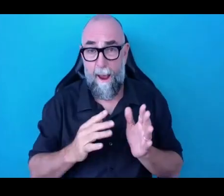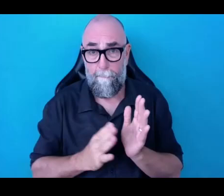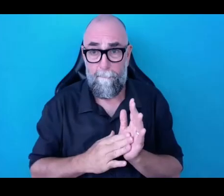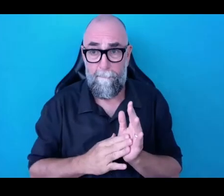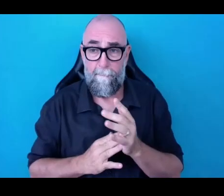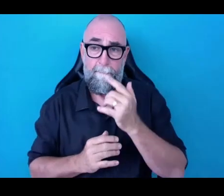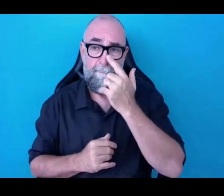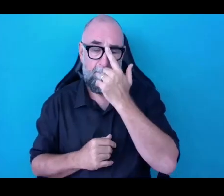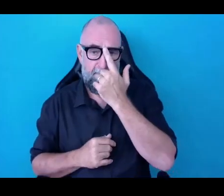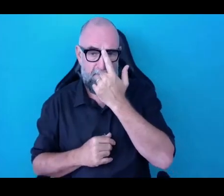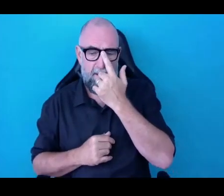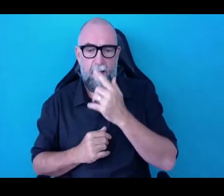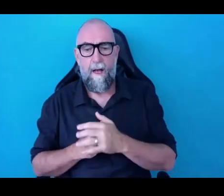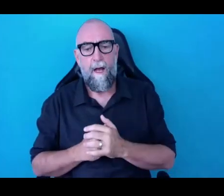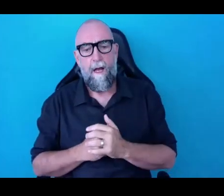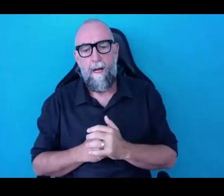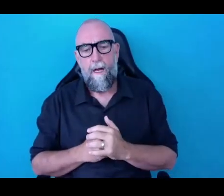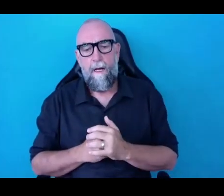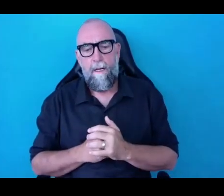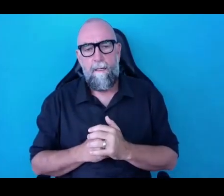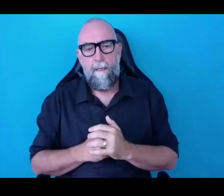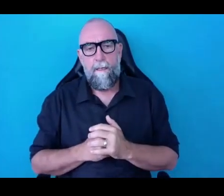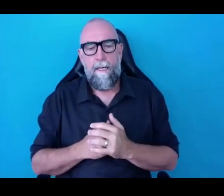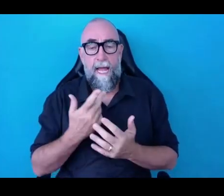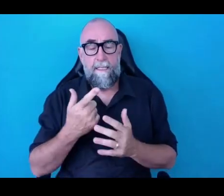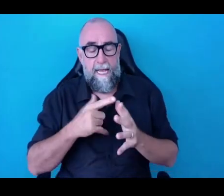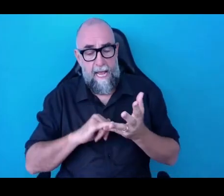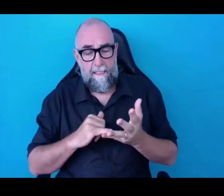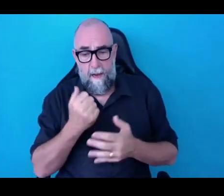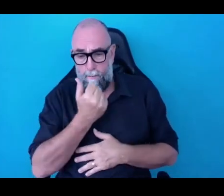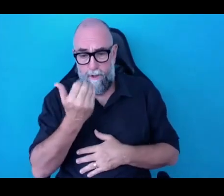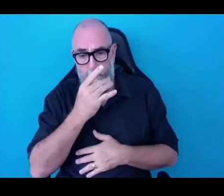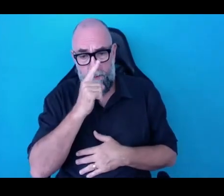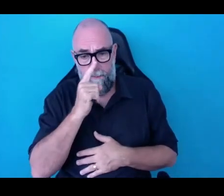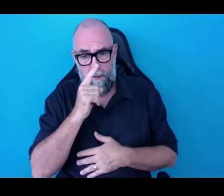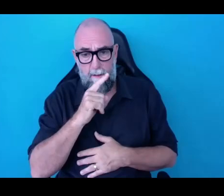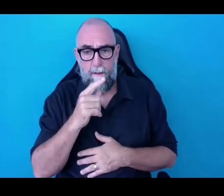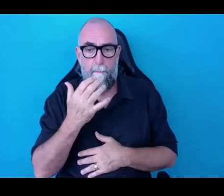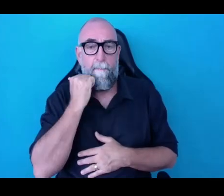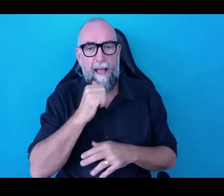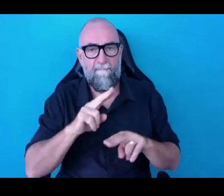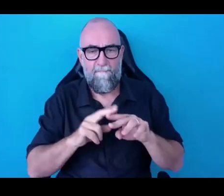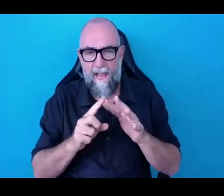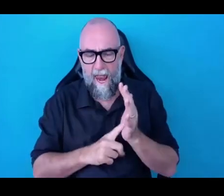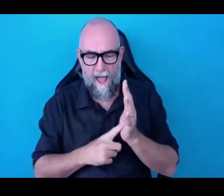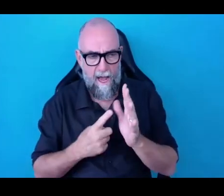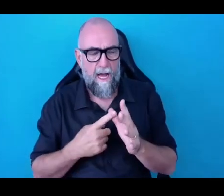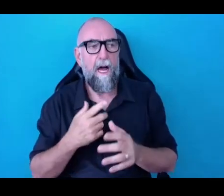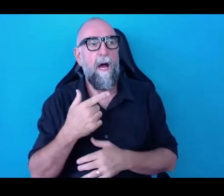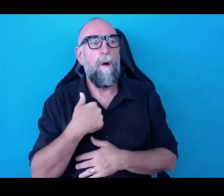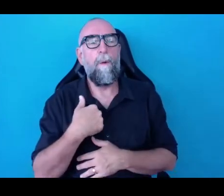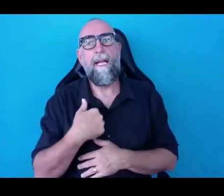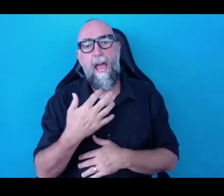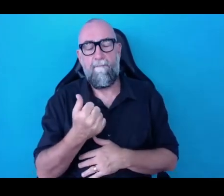find, as blackfellas, you find community wherever you're living as well. And we have a community within the art world, and we have a community in